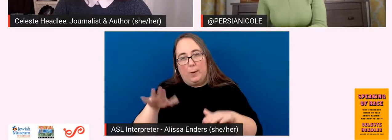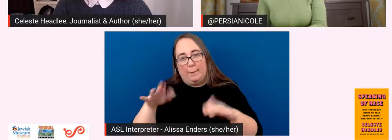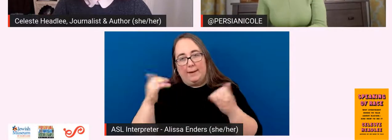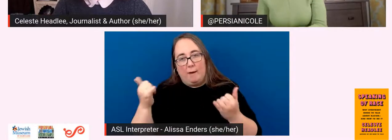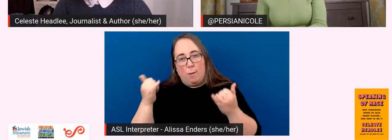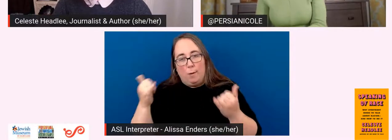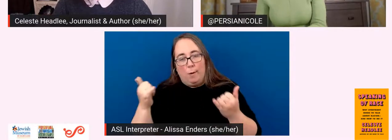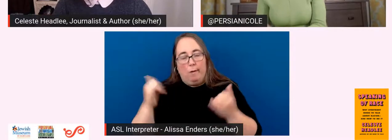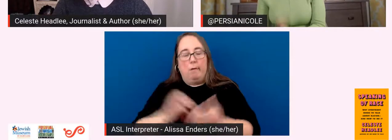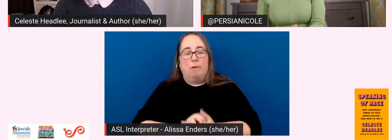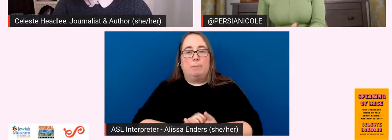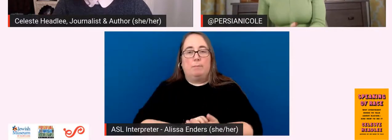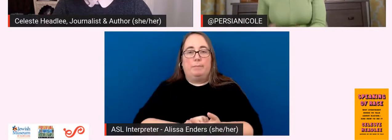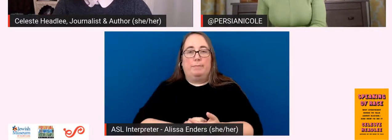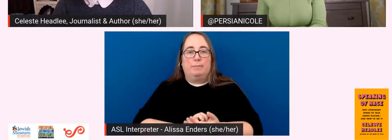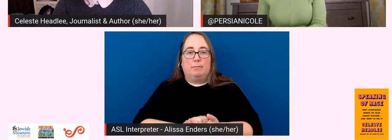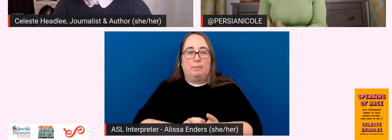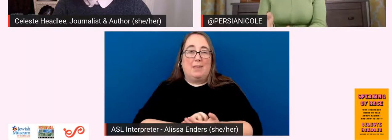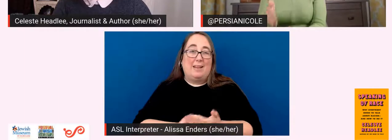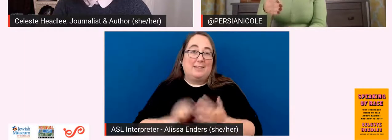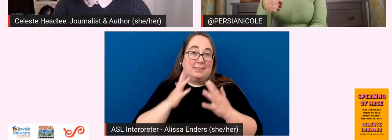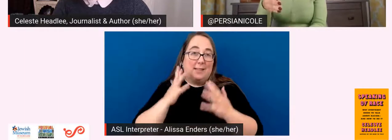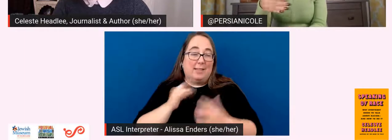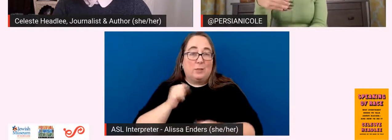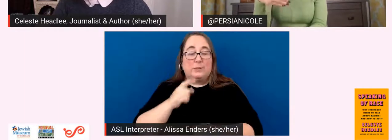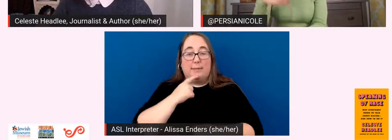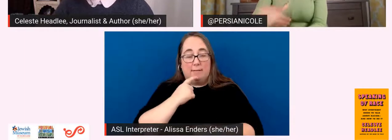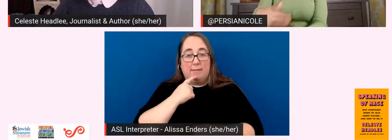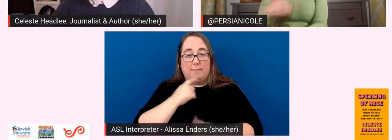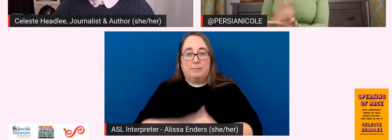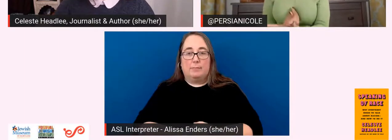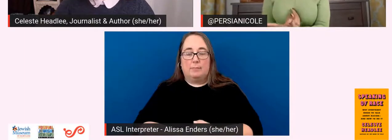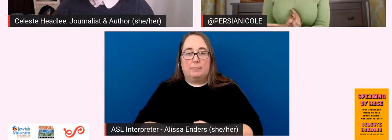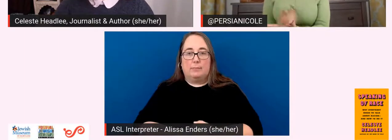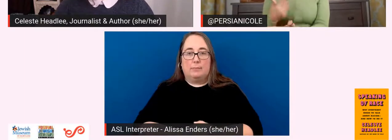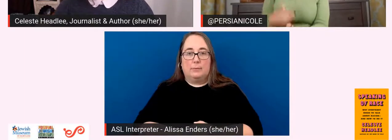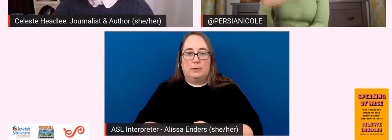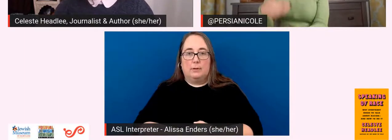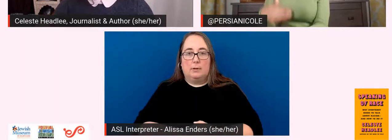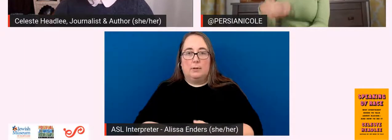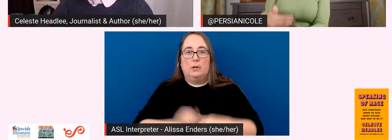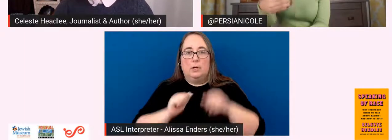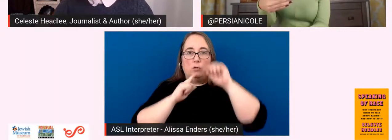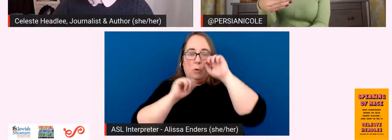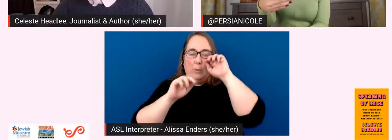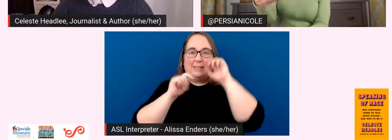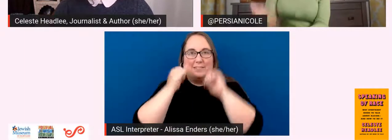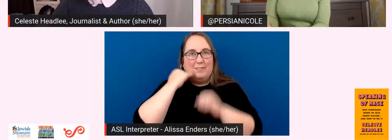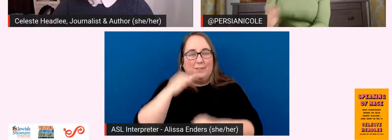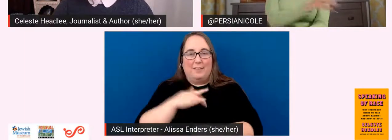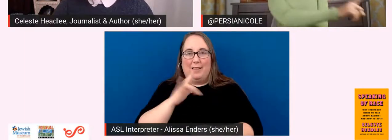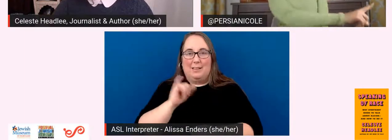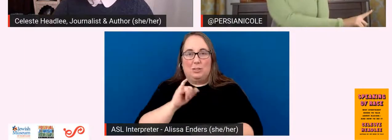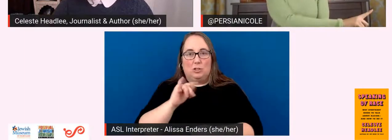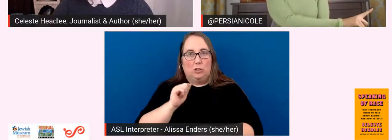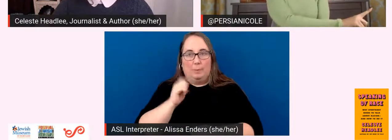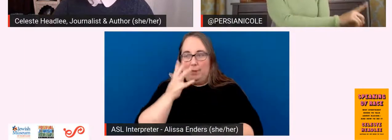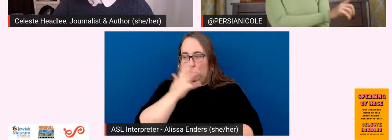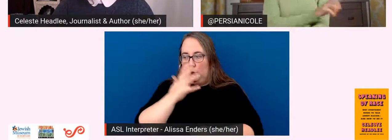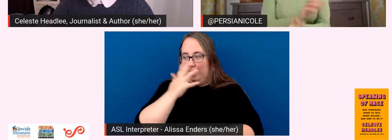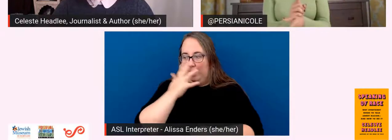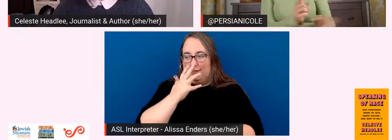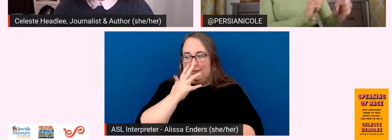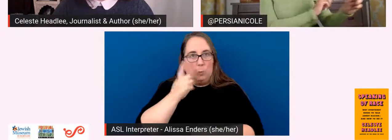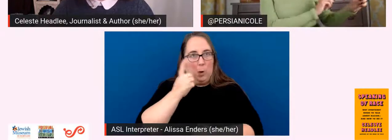generation that we're in. And it's sad. Like you said, like, you know, you are racist if you feel like you should be looking a certain way and not this